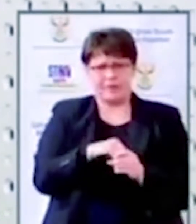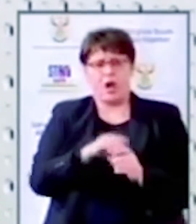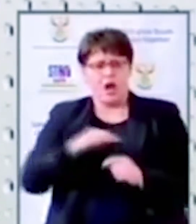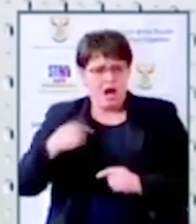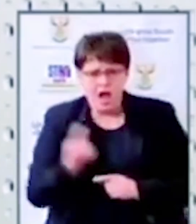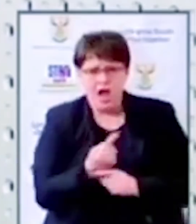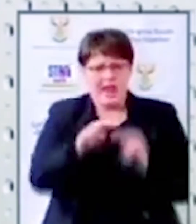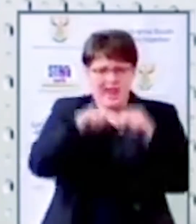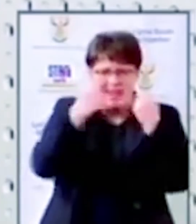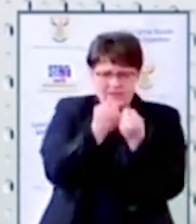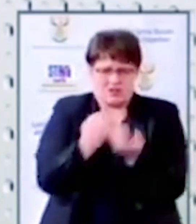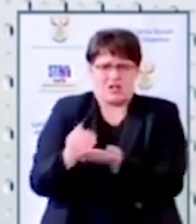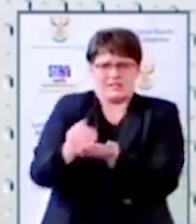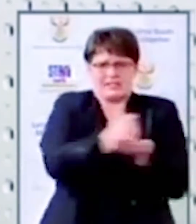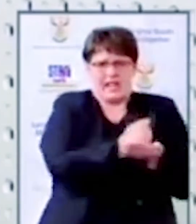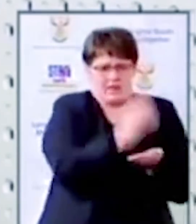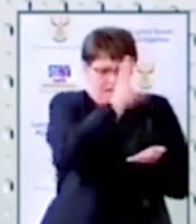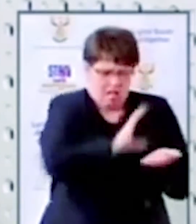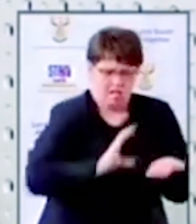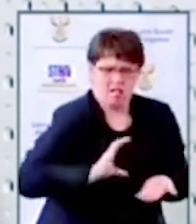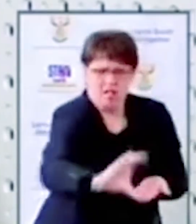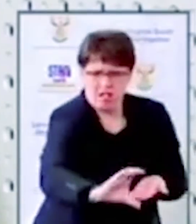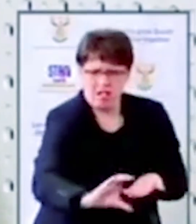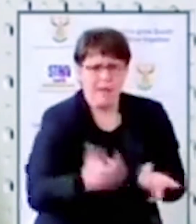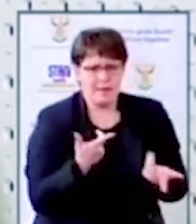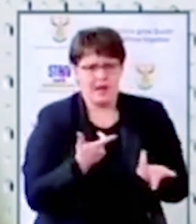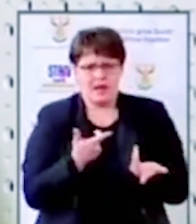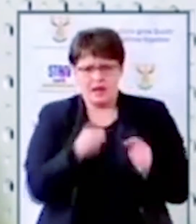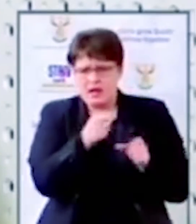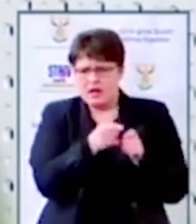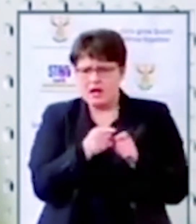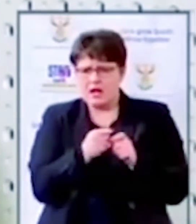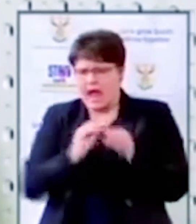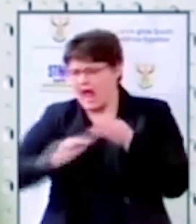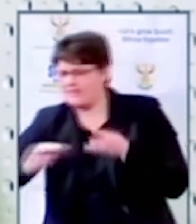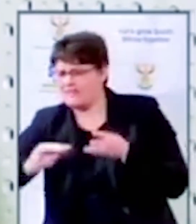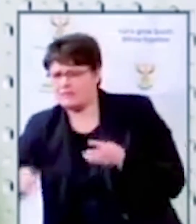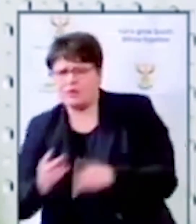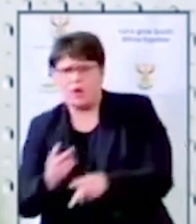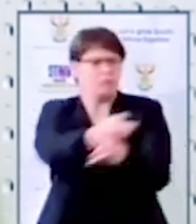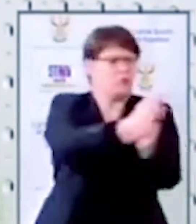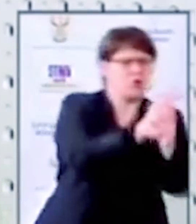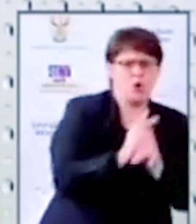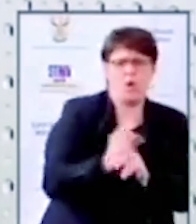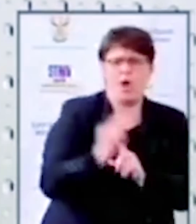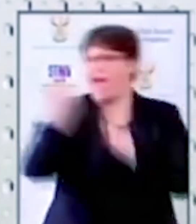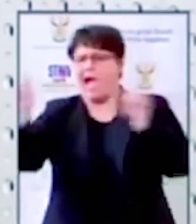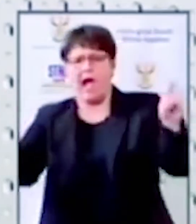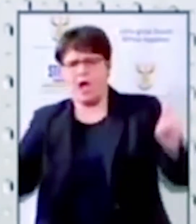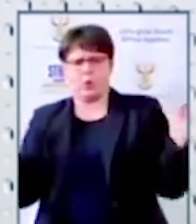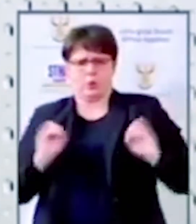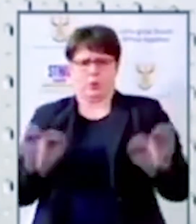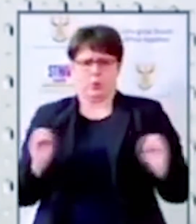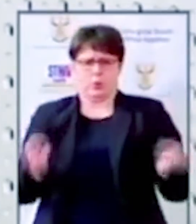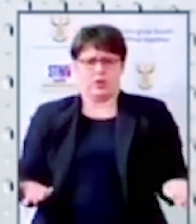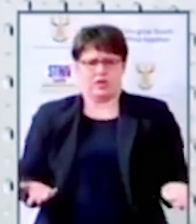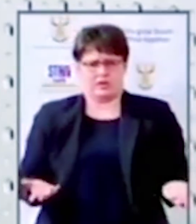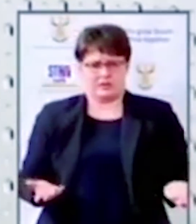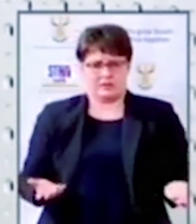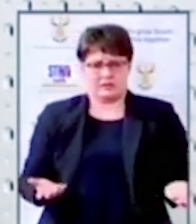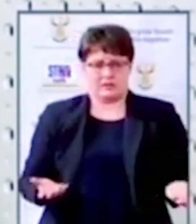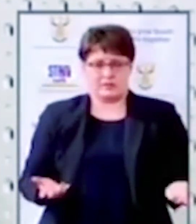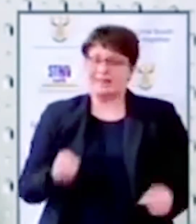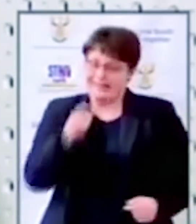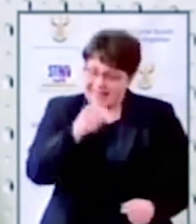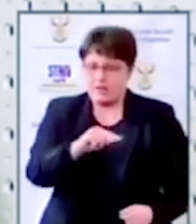national domestic savings, leaving no space for investment or borrowing by everyone else. For